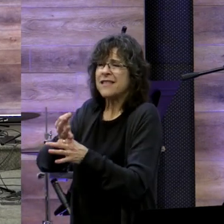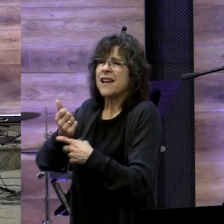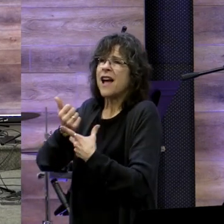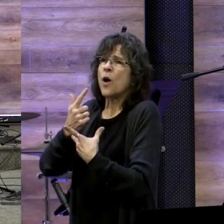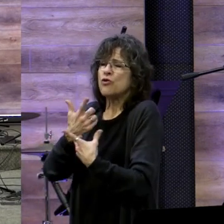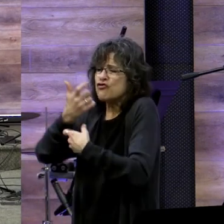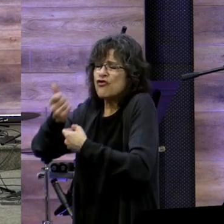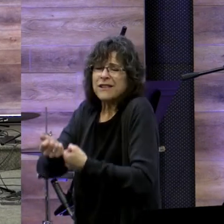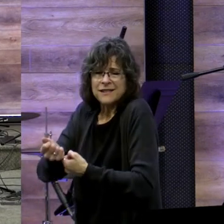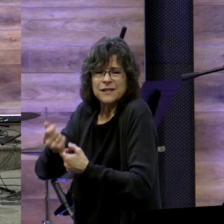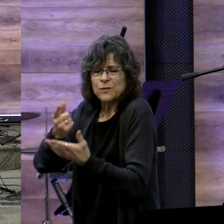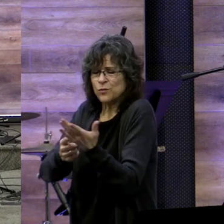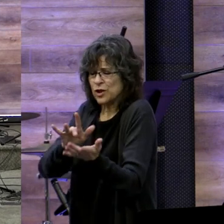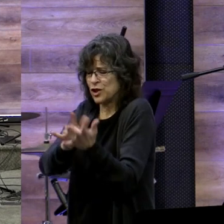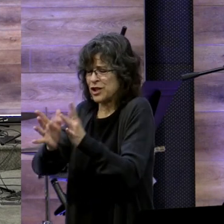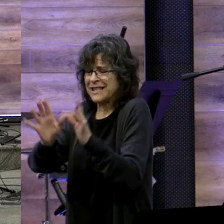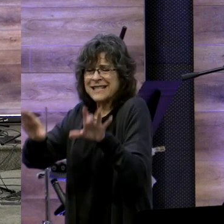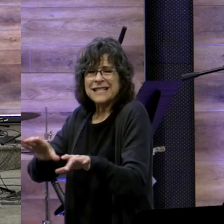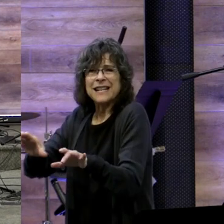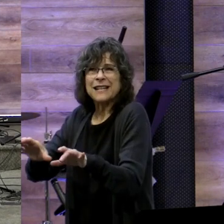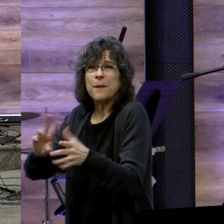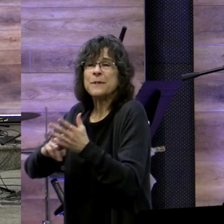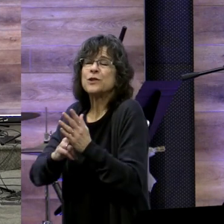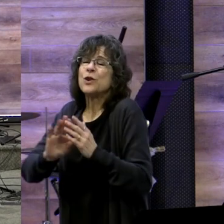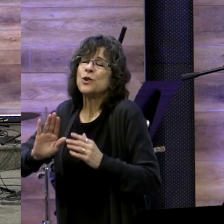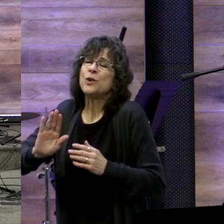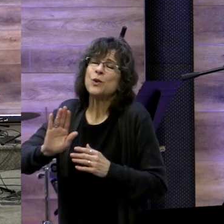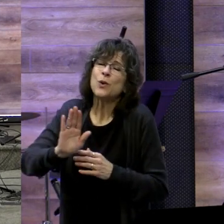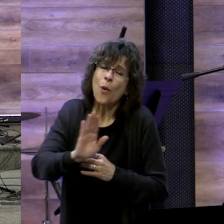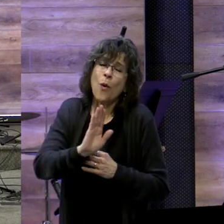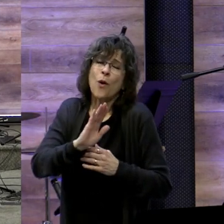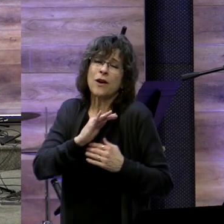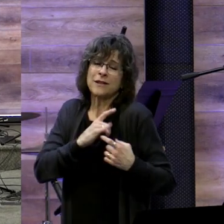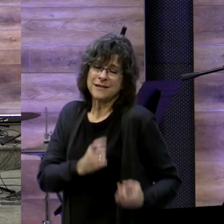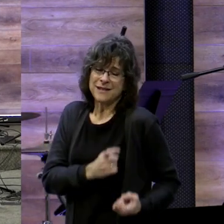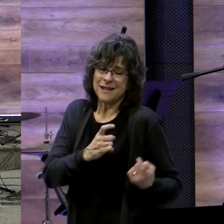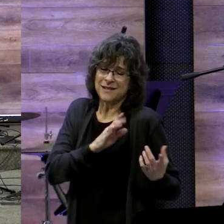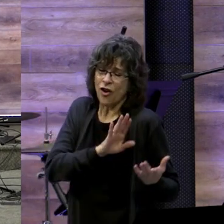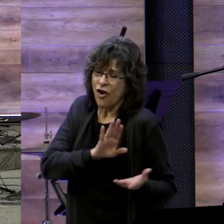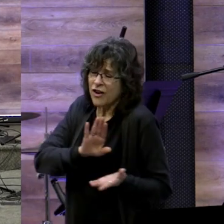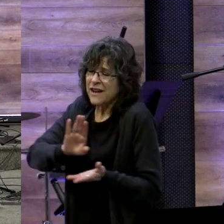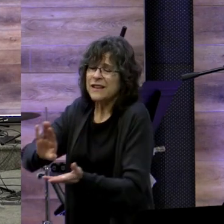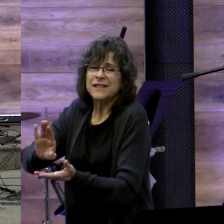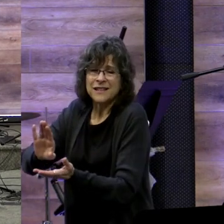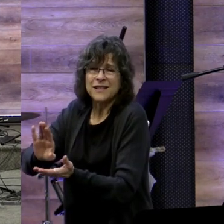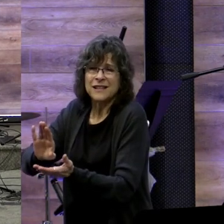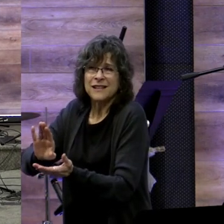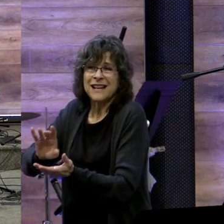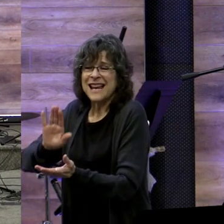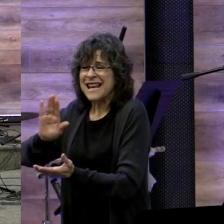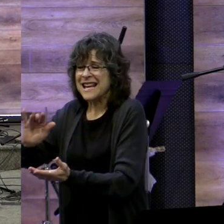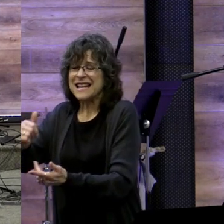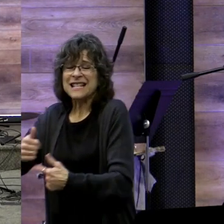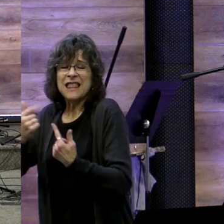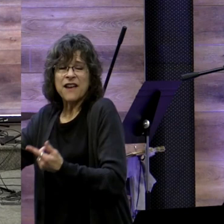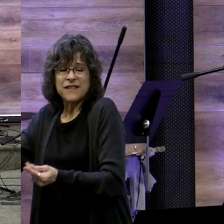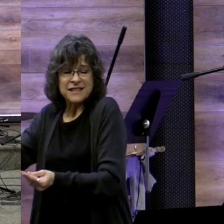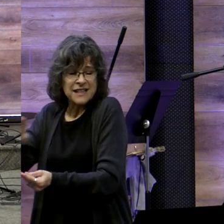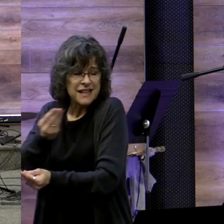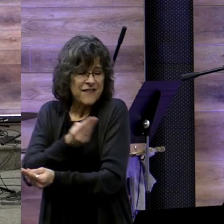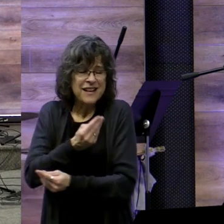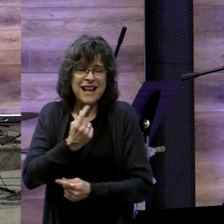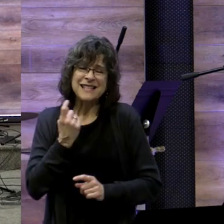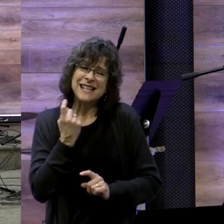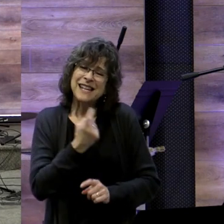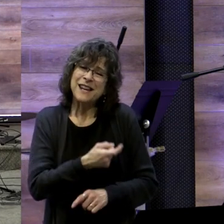has done, your sin can be placed upon him, and his righteous life can be given to you as a gift, so that you are judged not